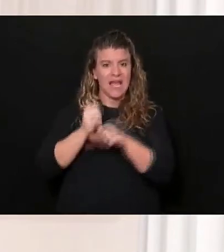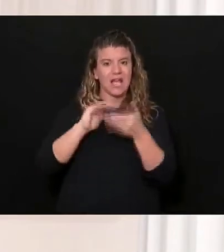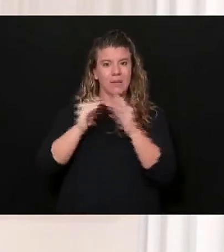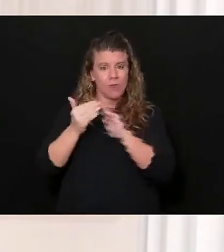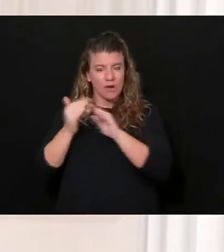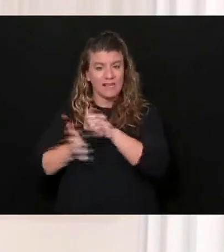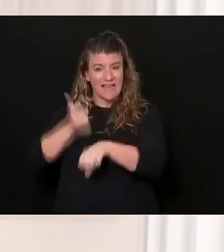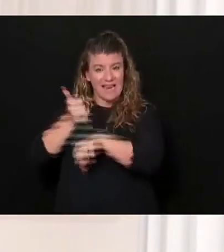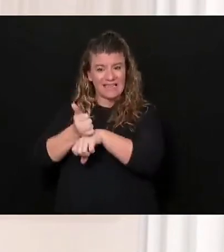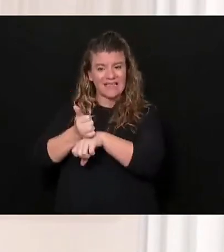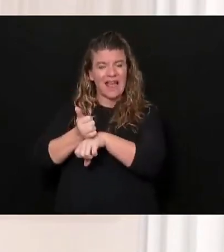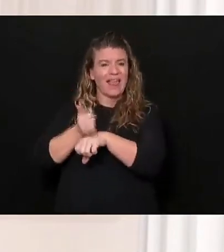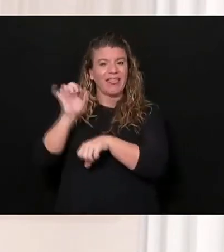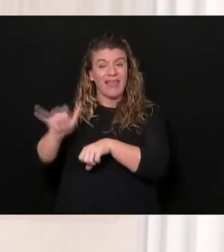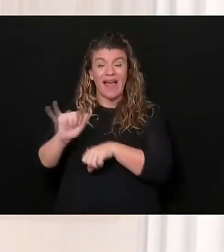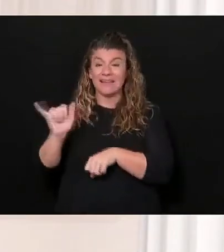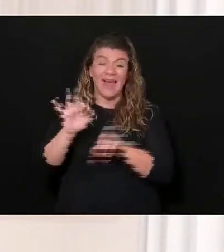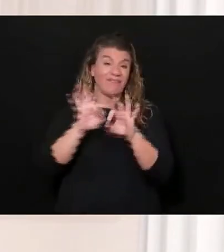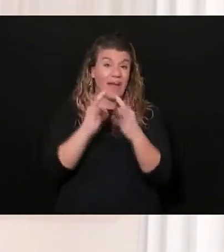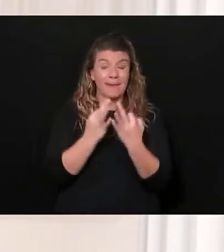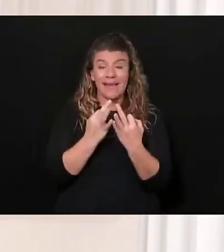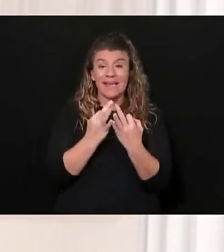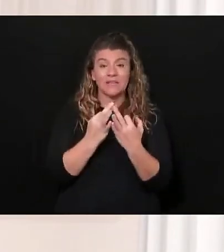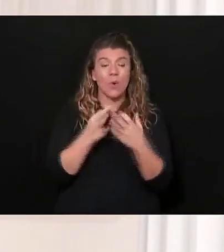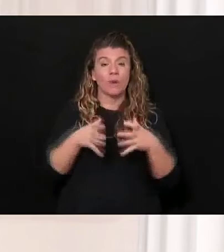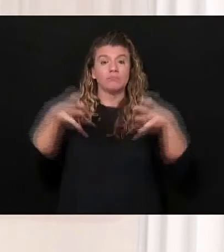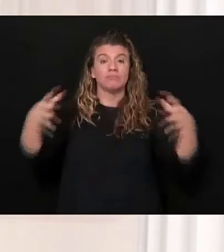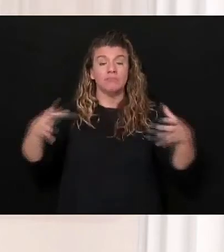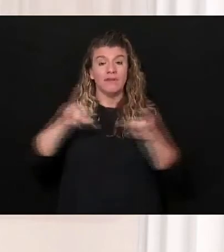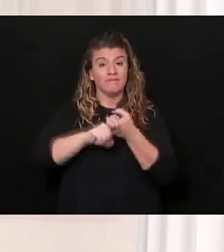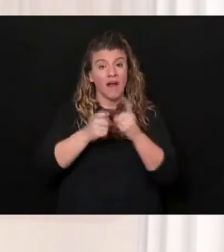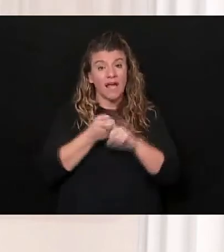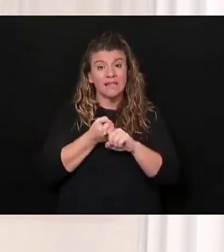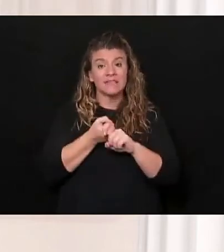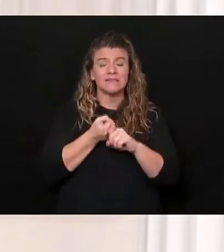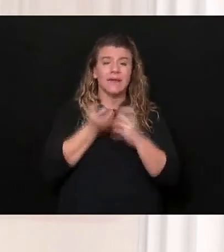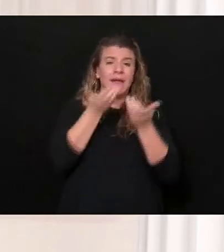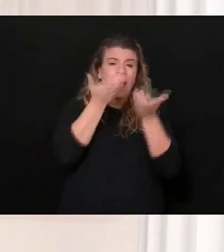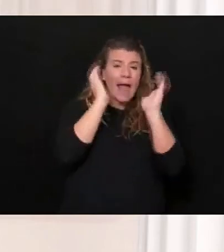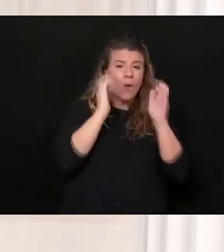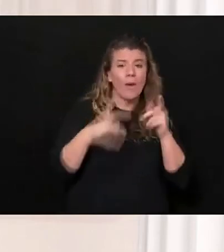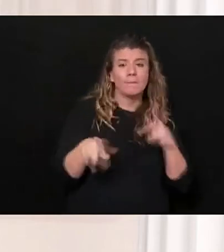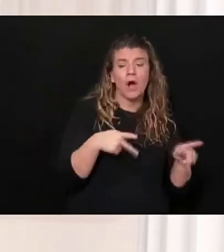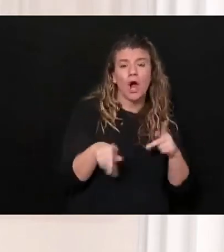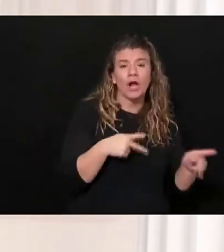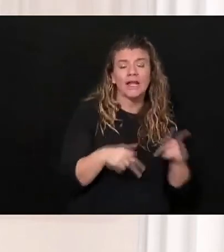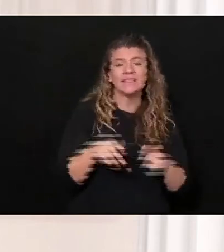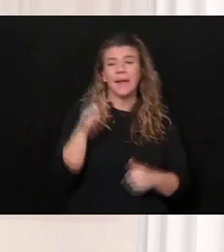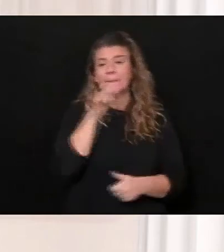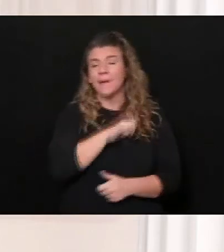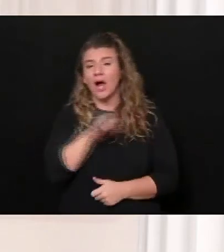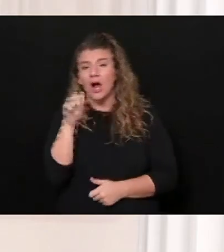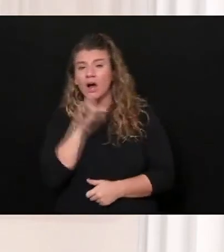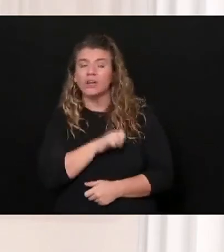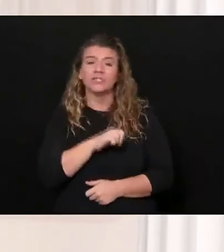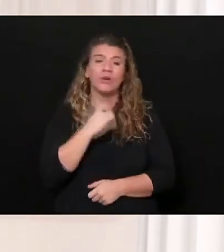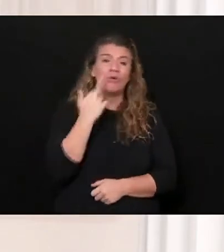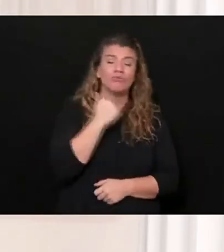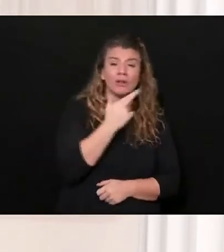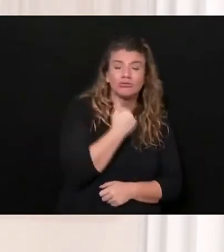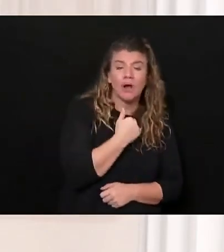we've talked about, like family or extended friend gatherings, Halloween parties, in bars, in restaurants,